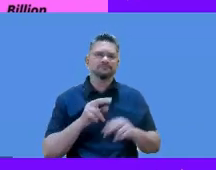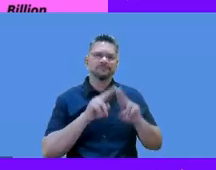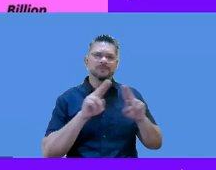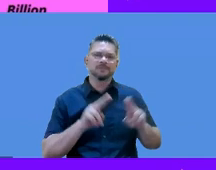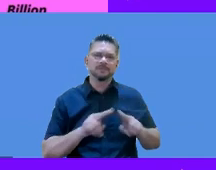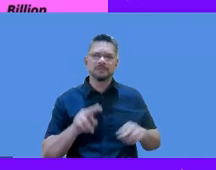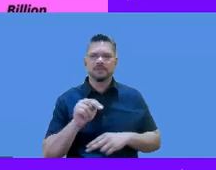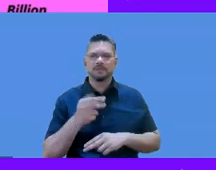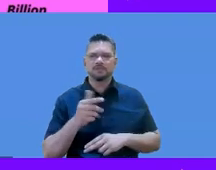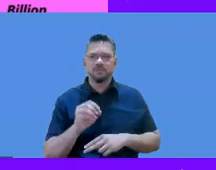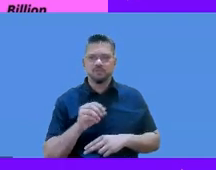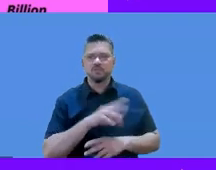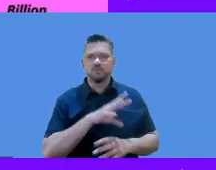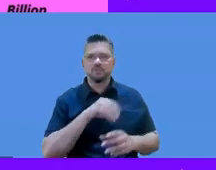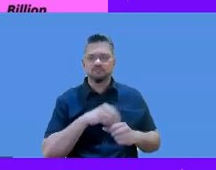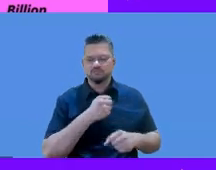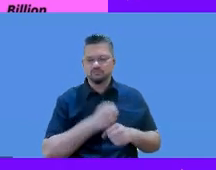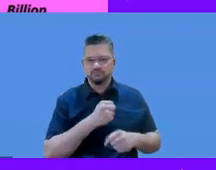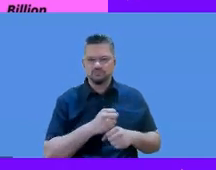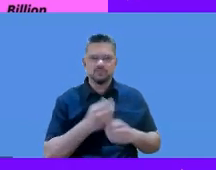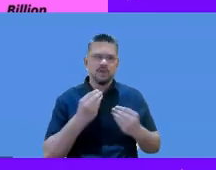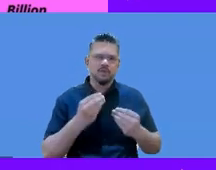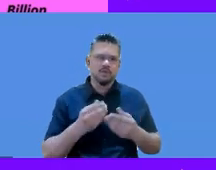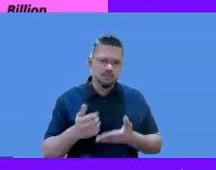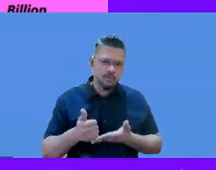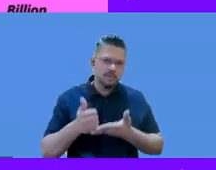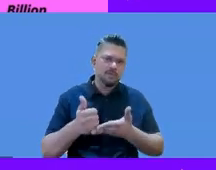behavior change content to help adolescent girls in Africa